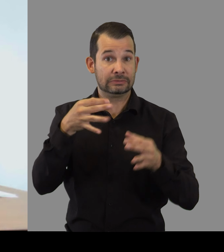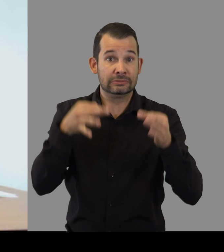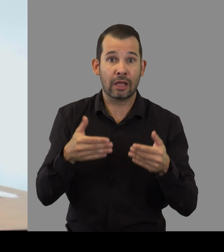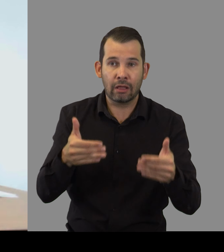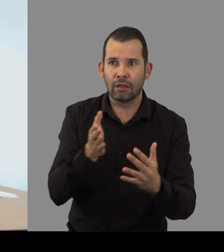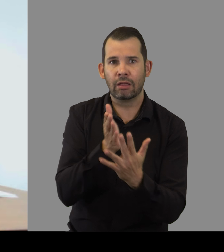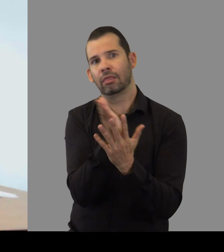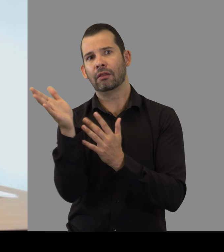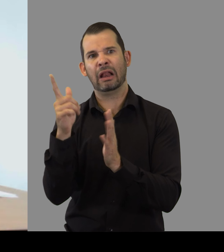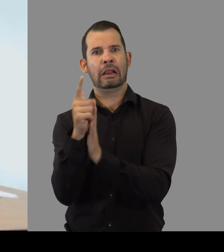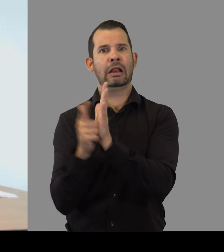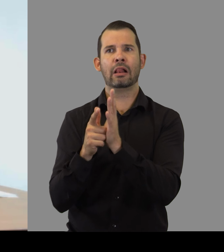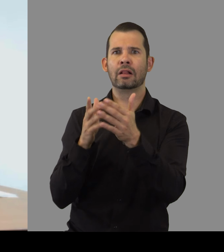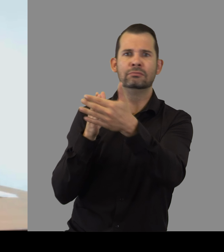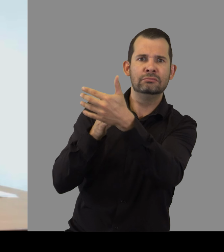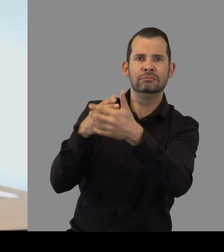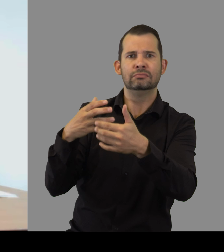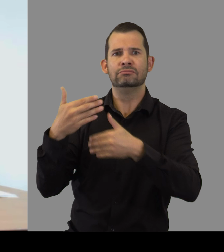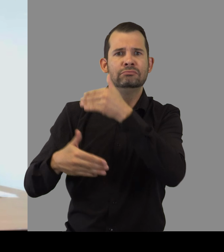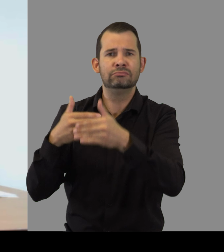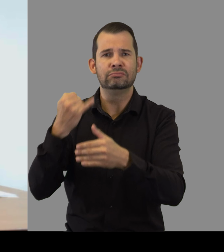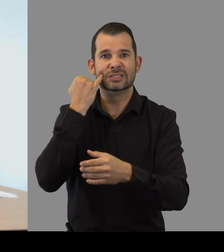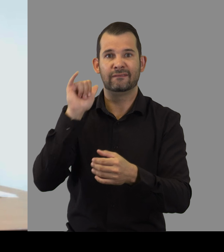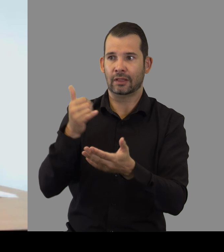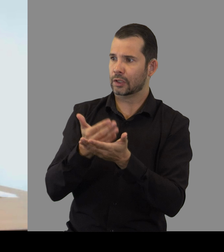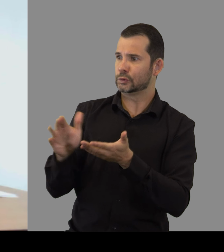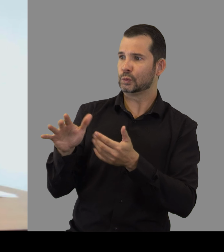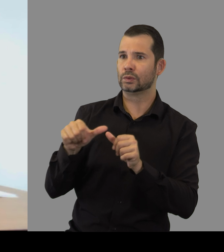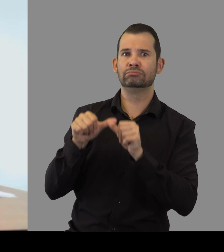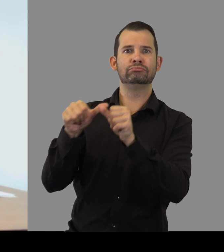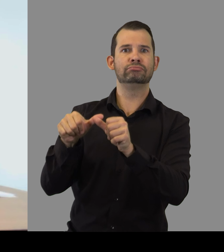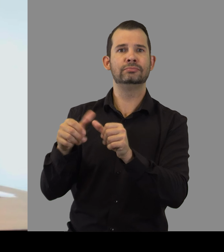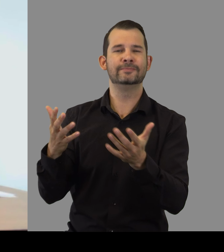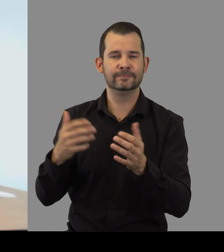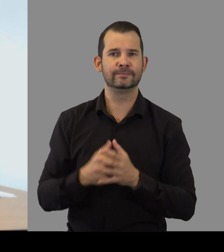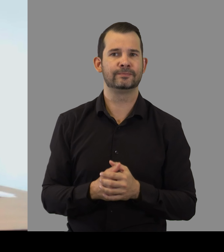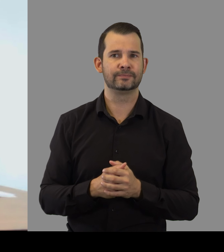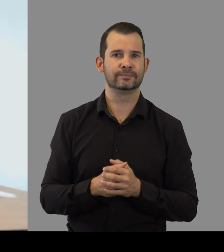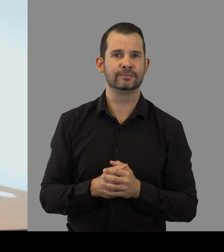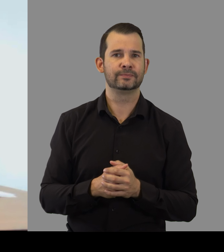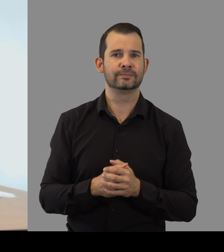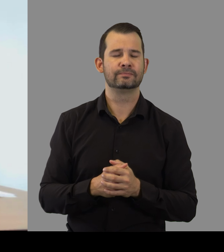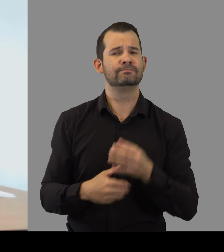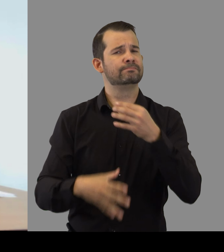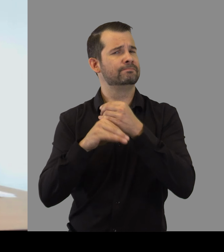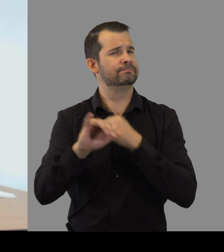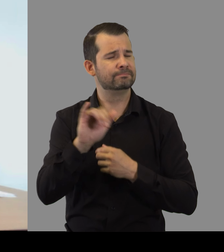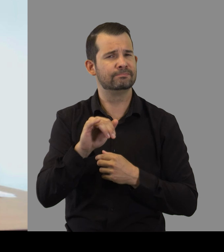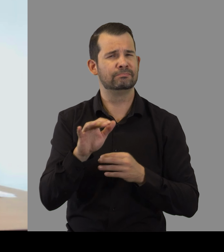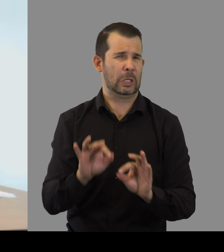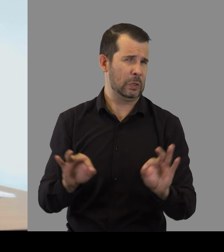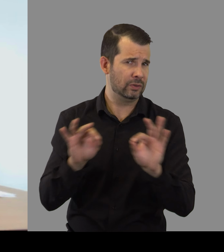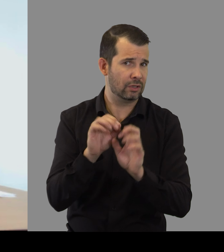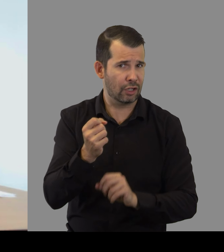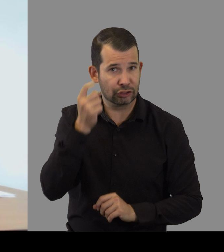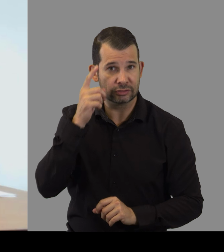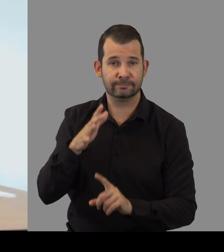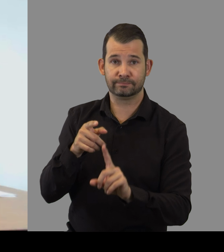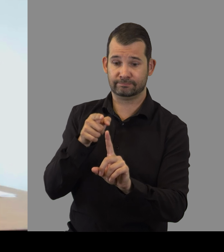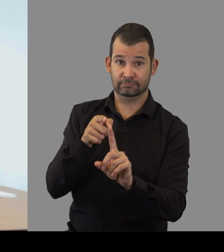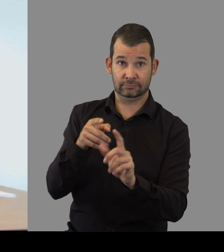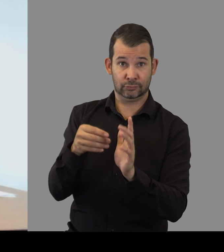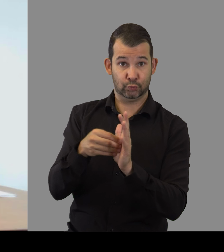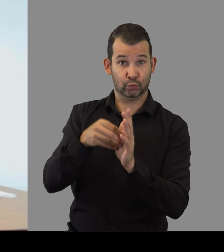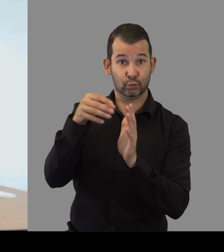do decide to do the legal option if the exclusion is upheld. In addition, it's